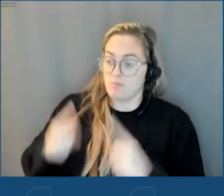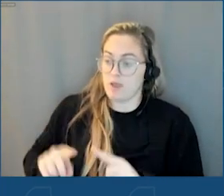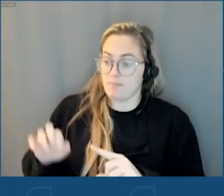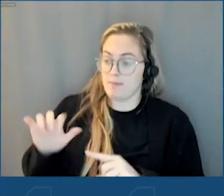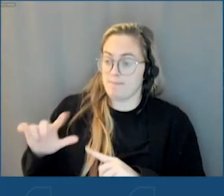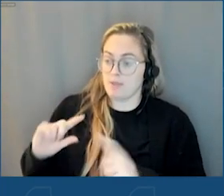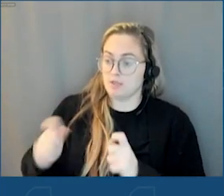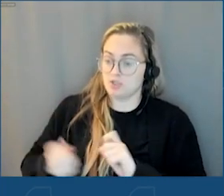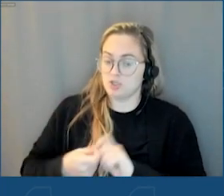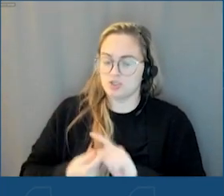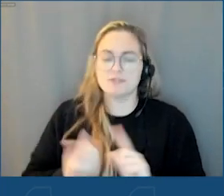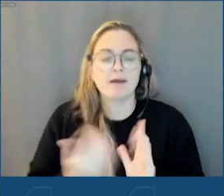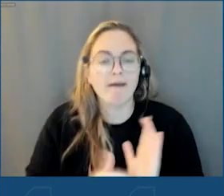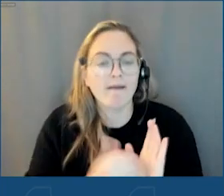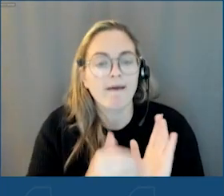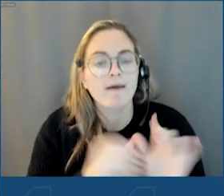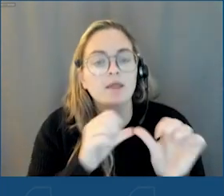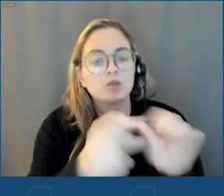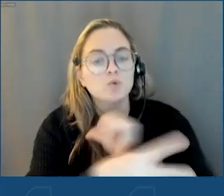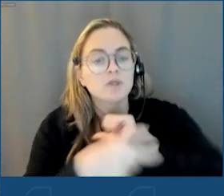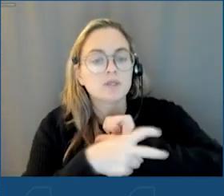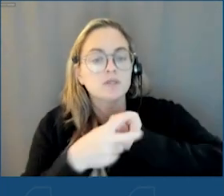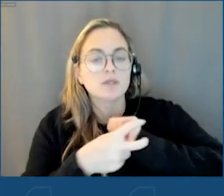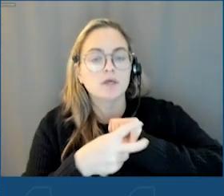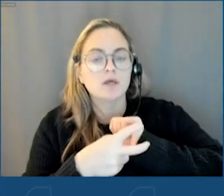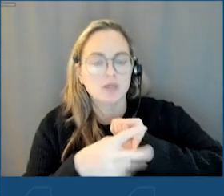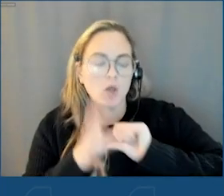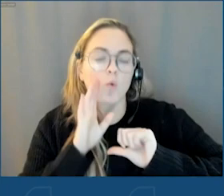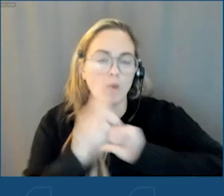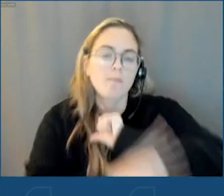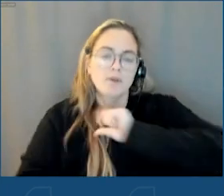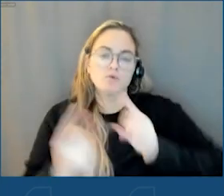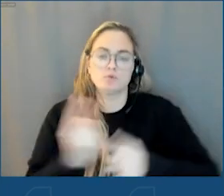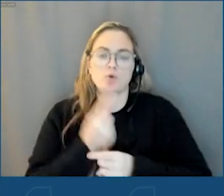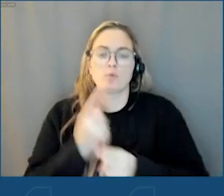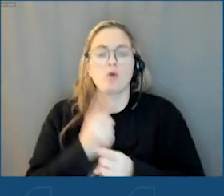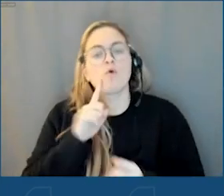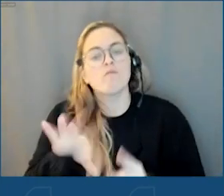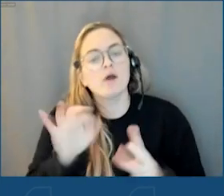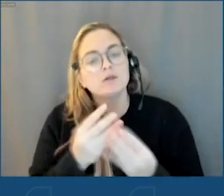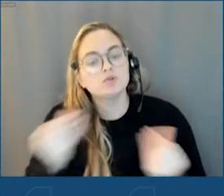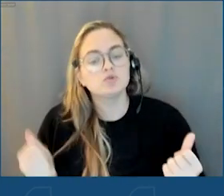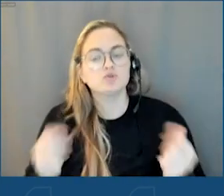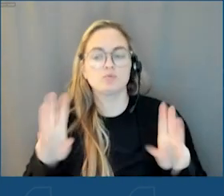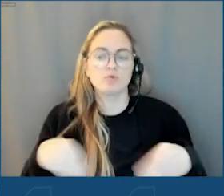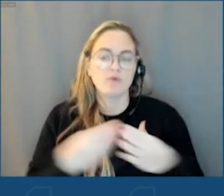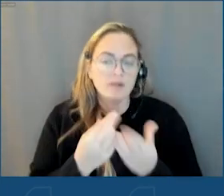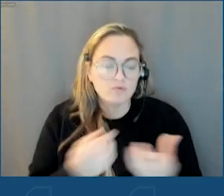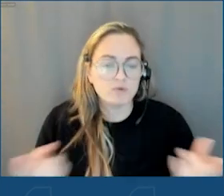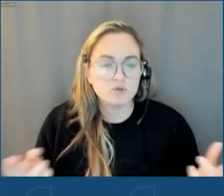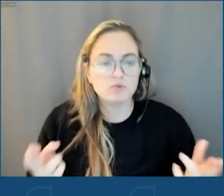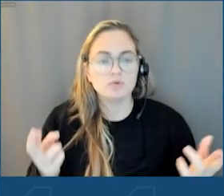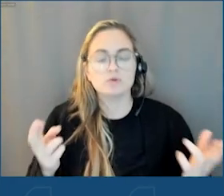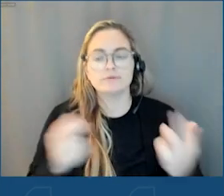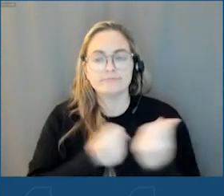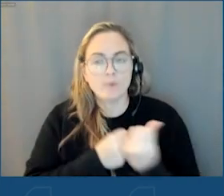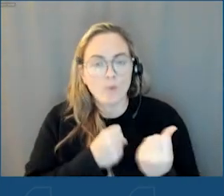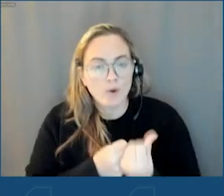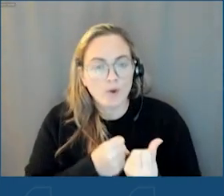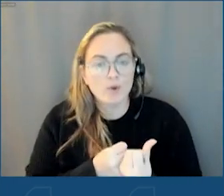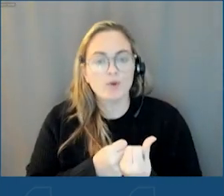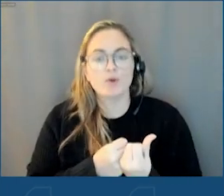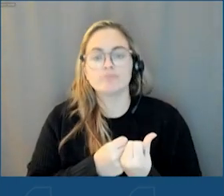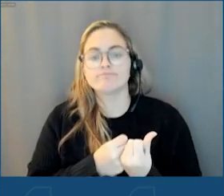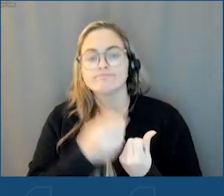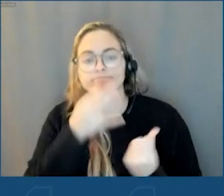the law just a couple months ago. So that's what I'm committed to, finding the solutions, giving you the resources, giving you the support, giving you the expertise.